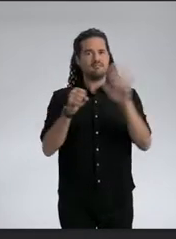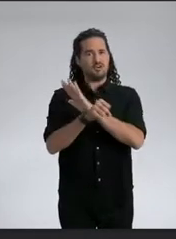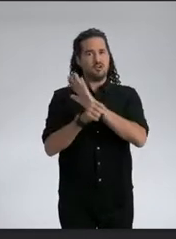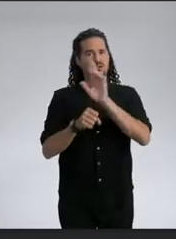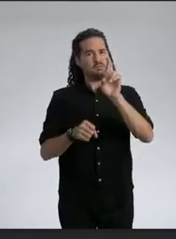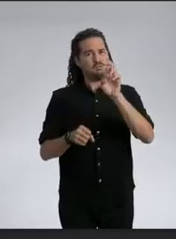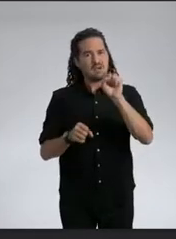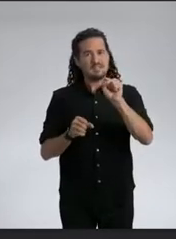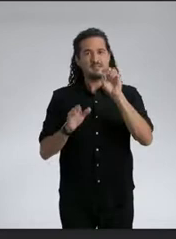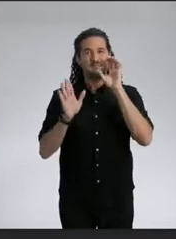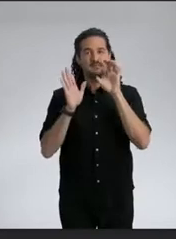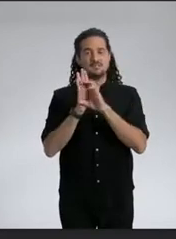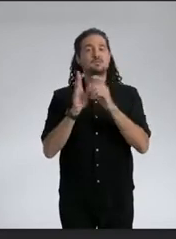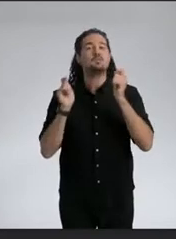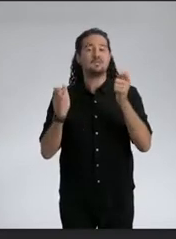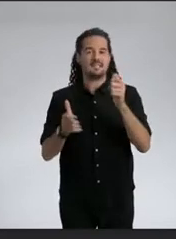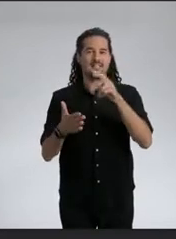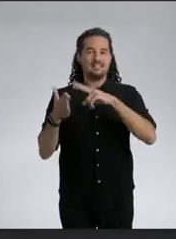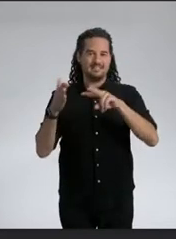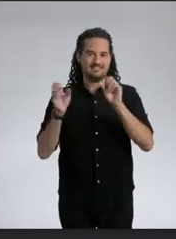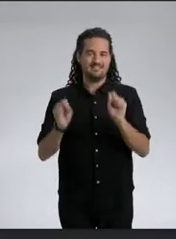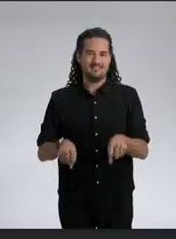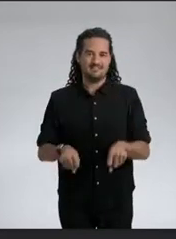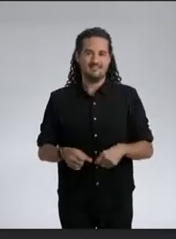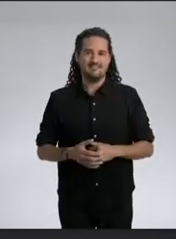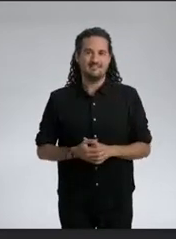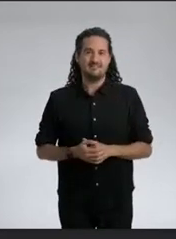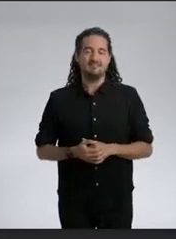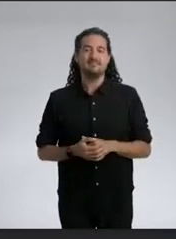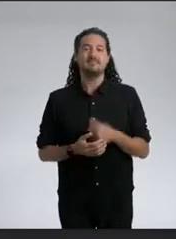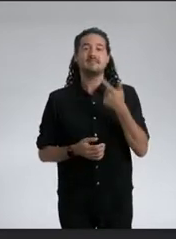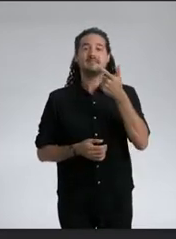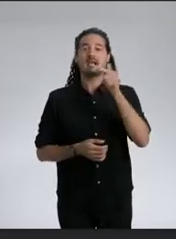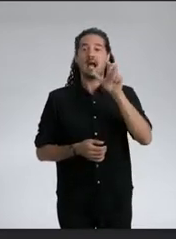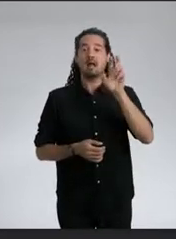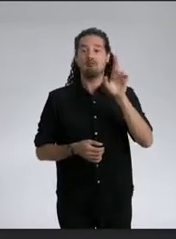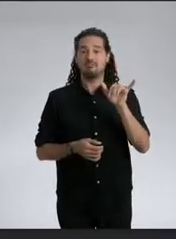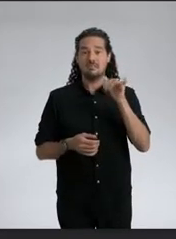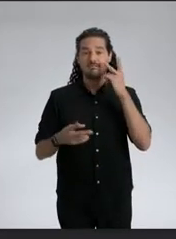Look. The gallery view makes it effortless to confirm our